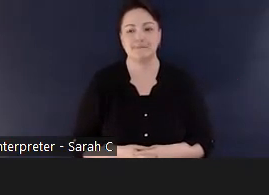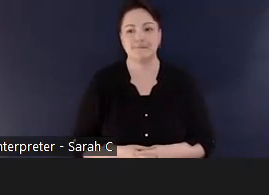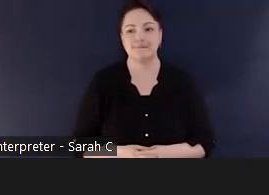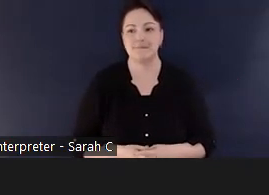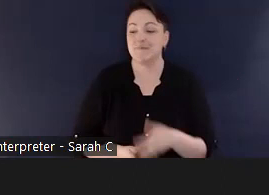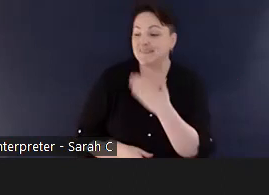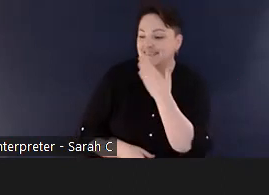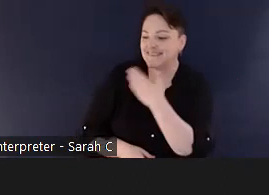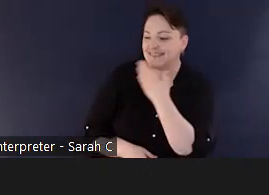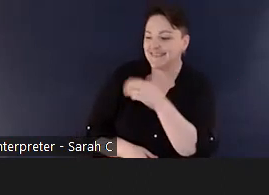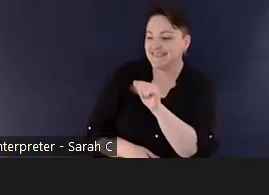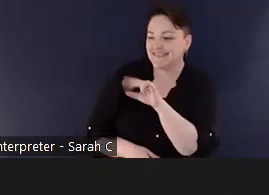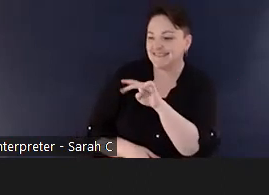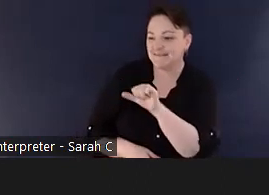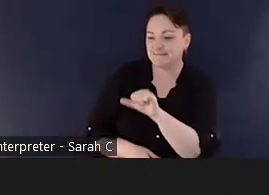Thank you, Alina.